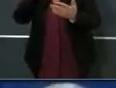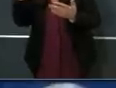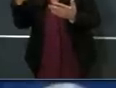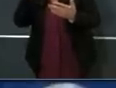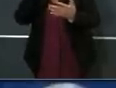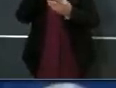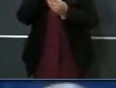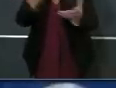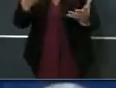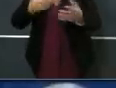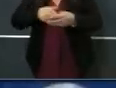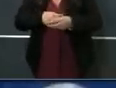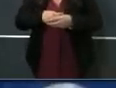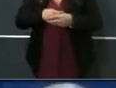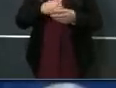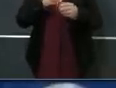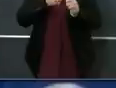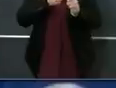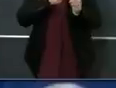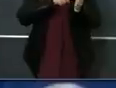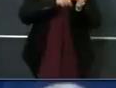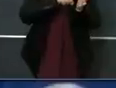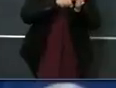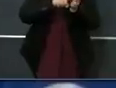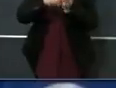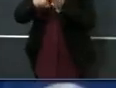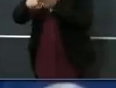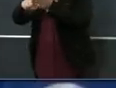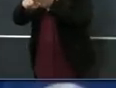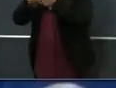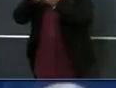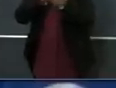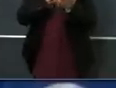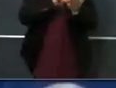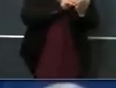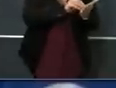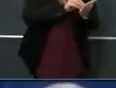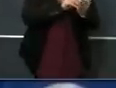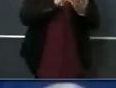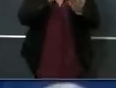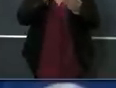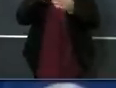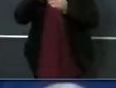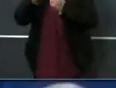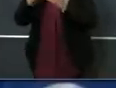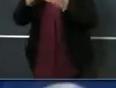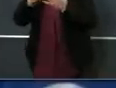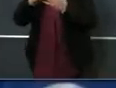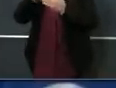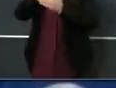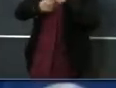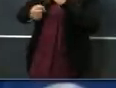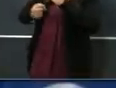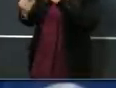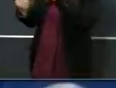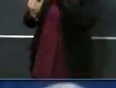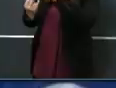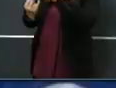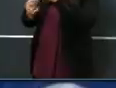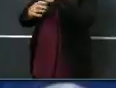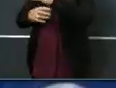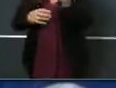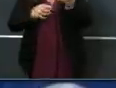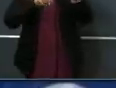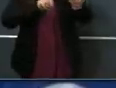on tracing, on tracking, on isolation, on quarantine, and on testing as well.